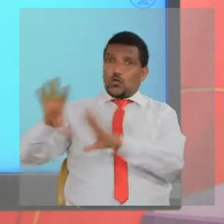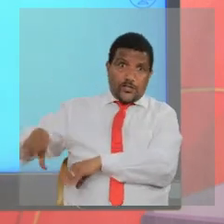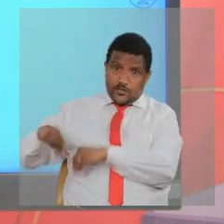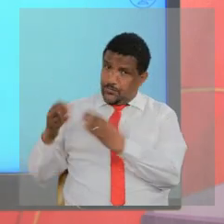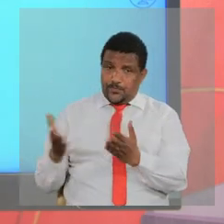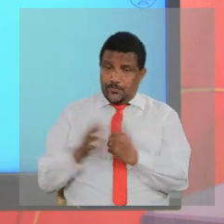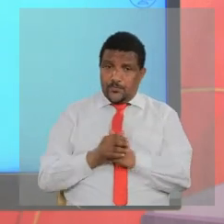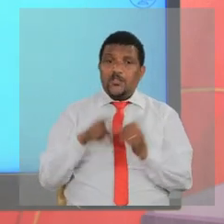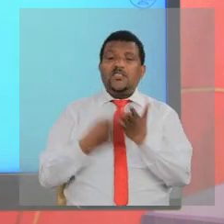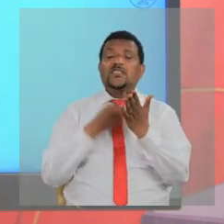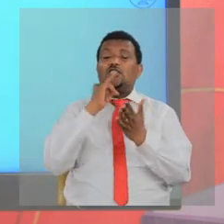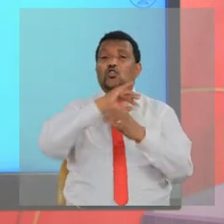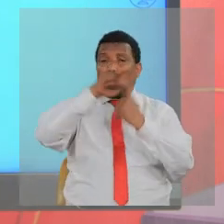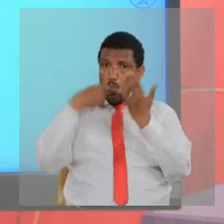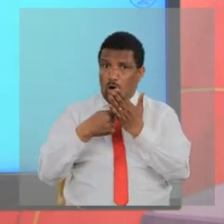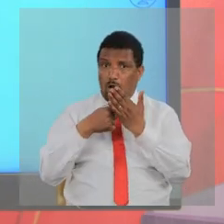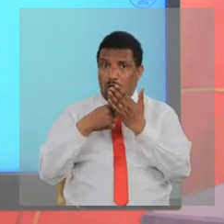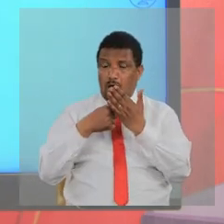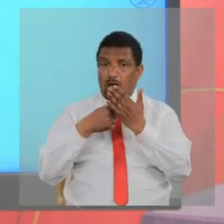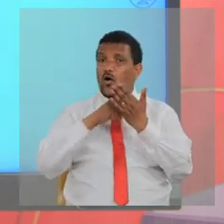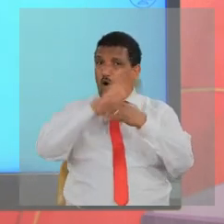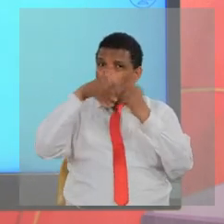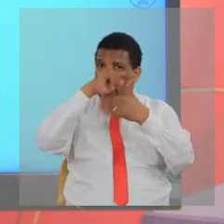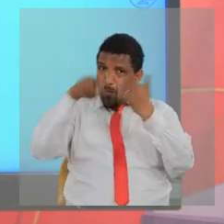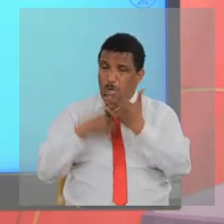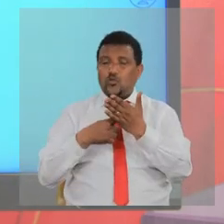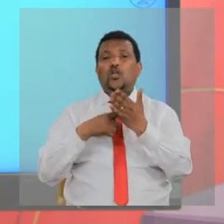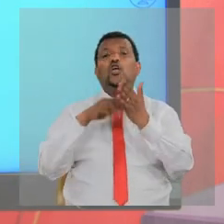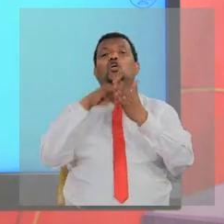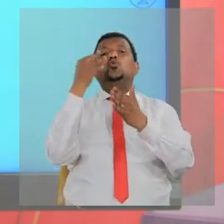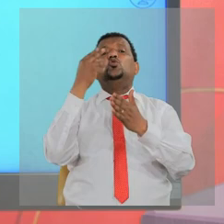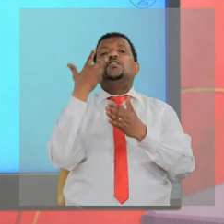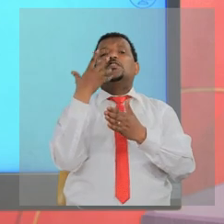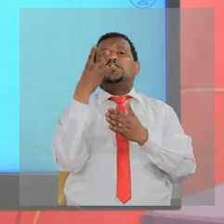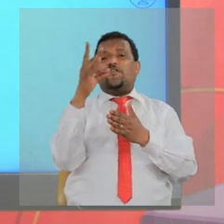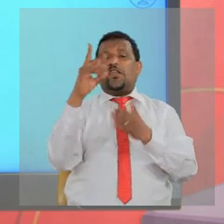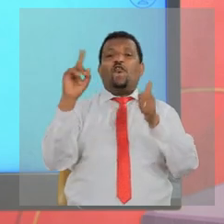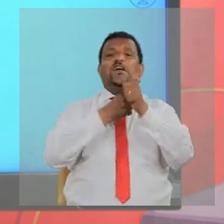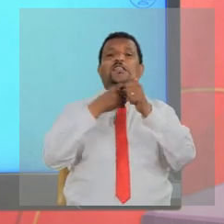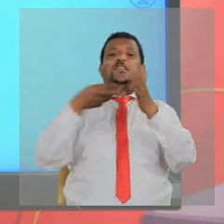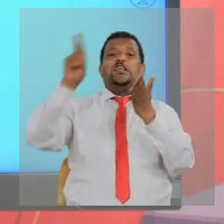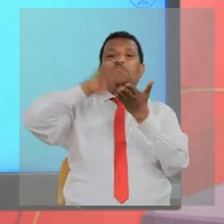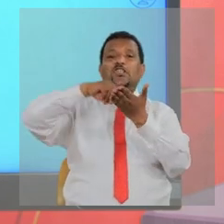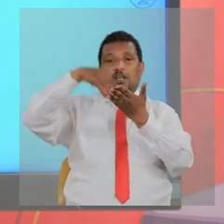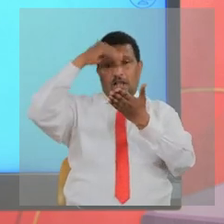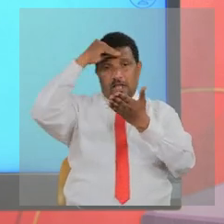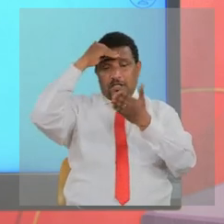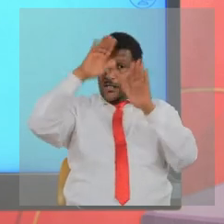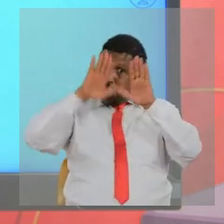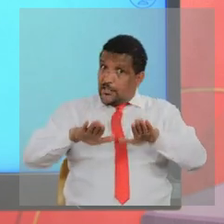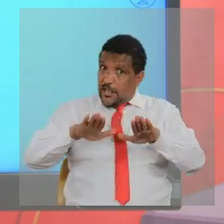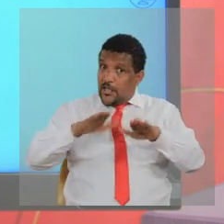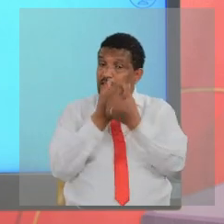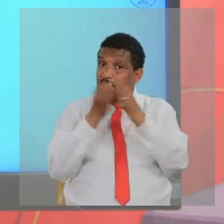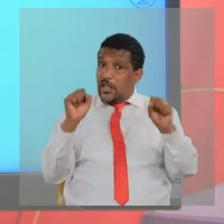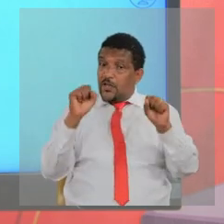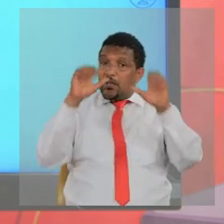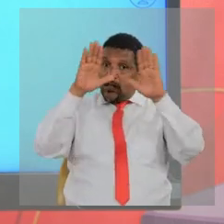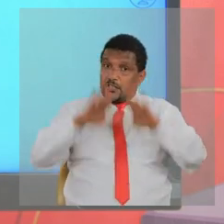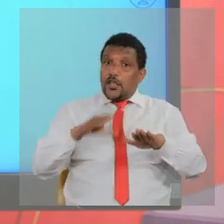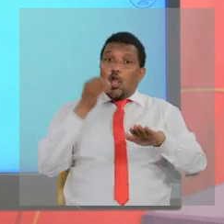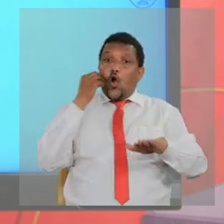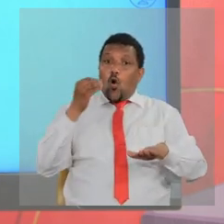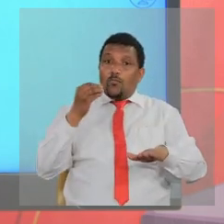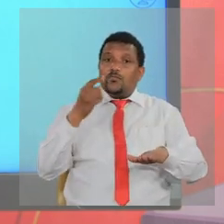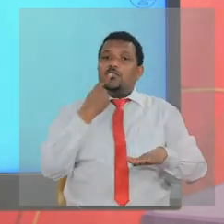Students, this is all about Unit 7's first revision lesson. Stay safe, stay home. Thank you.